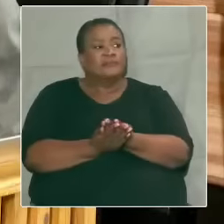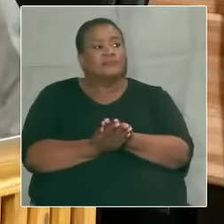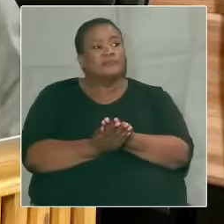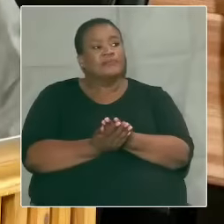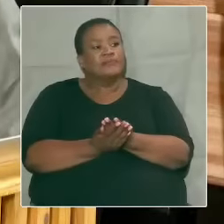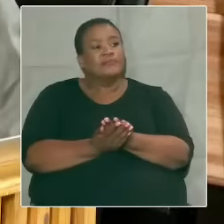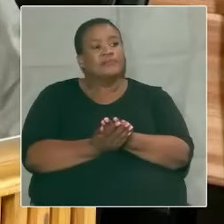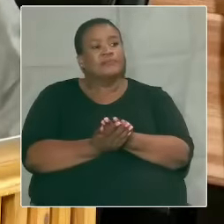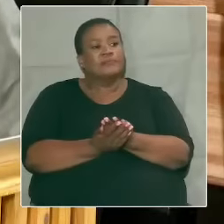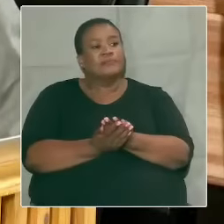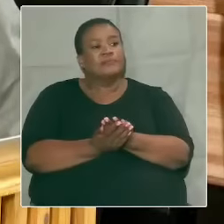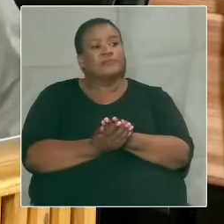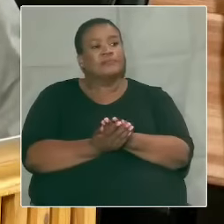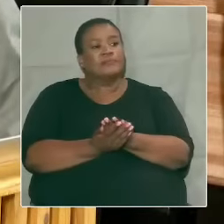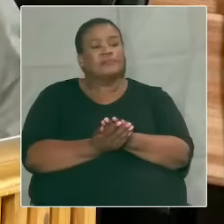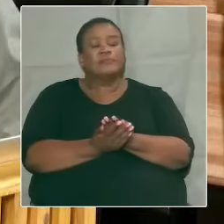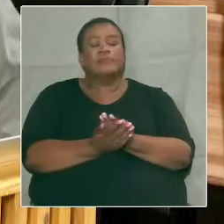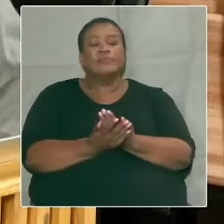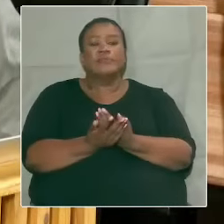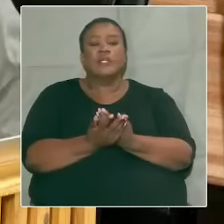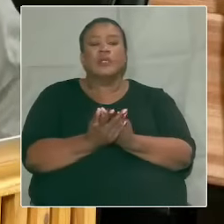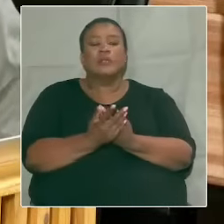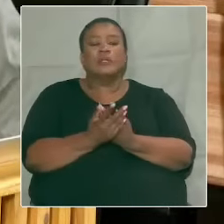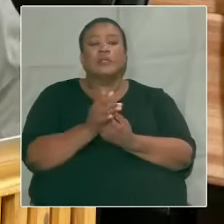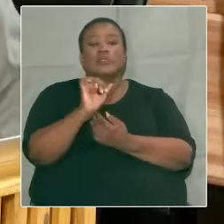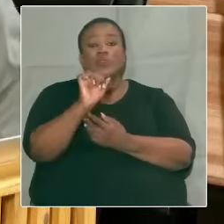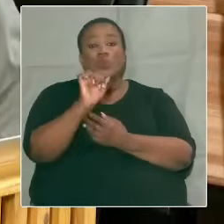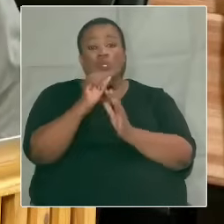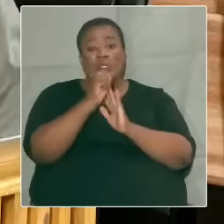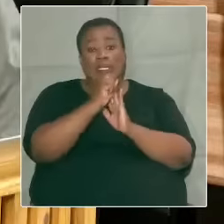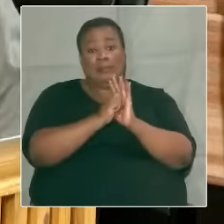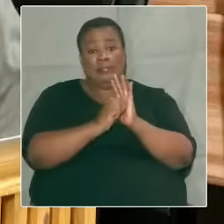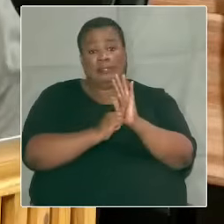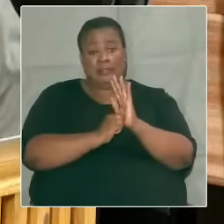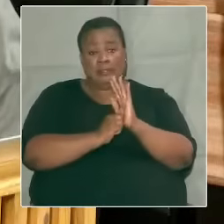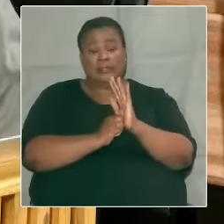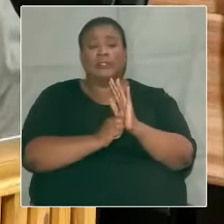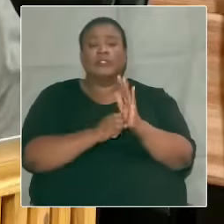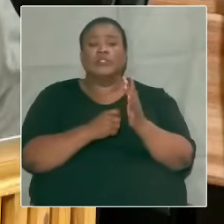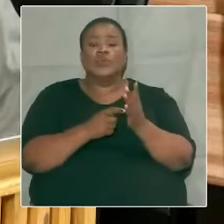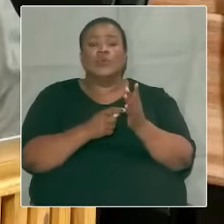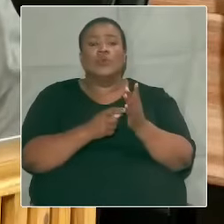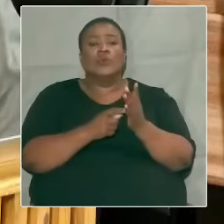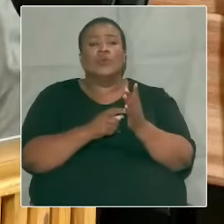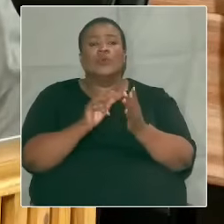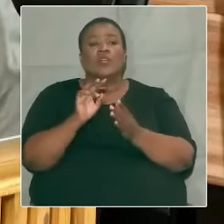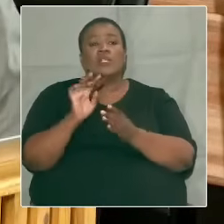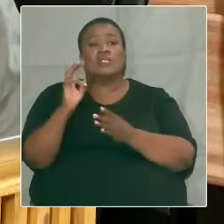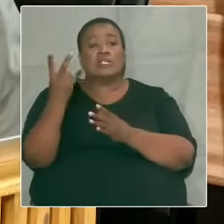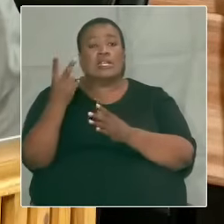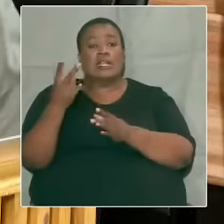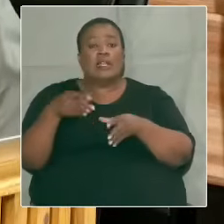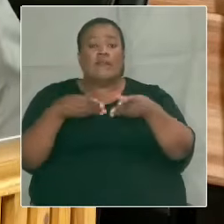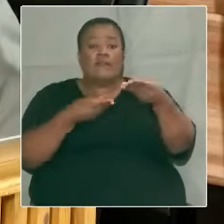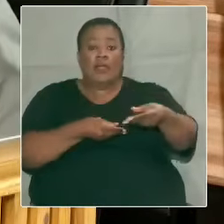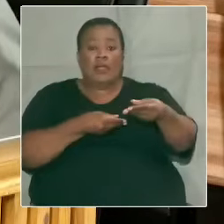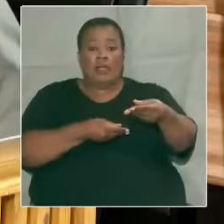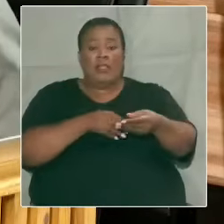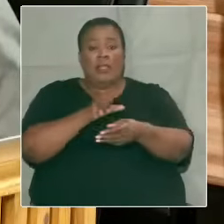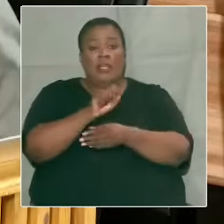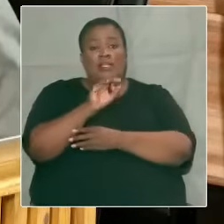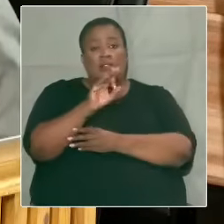referenced in your statement. If I can ask you to turn to the second file, SFM3,